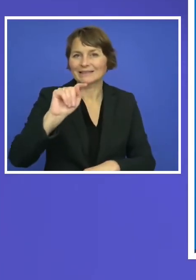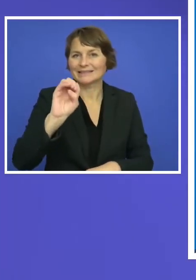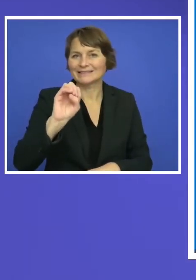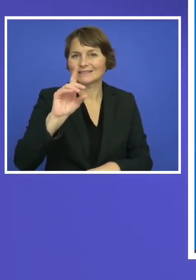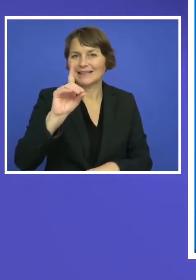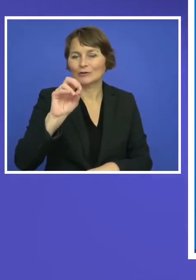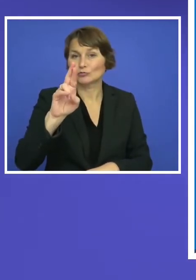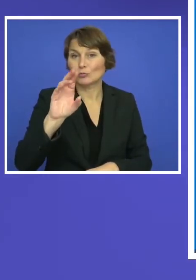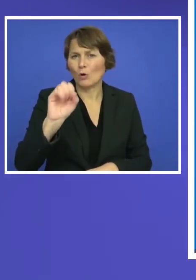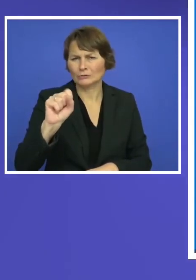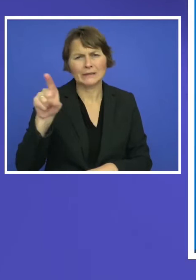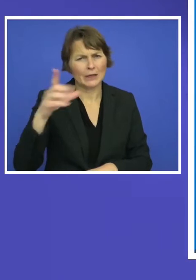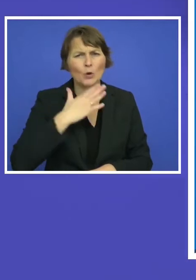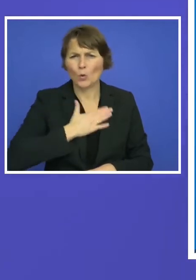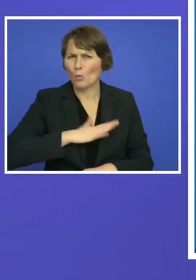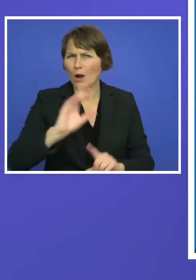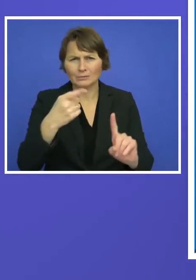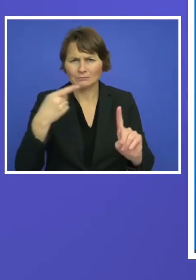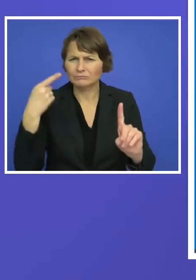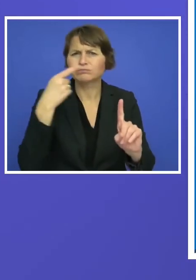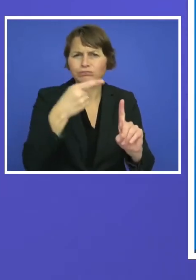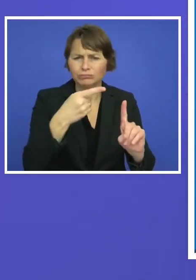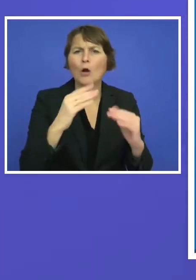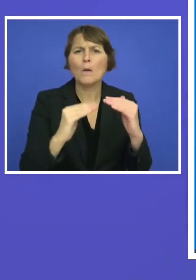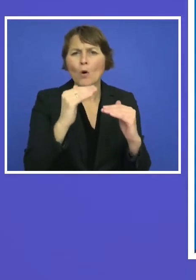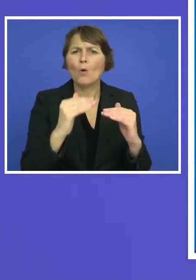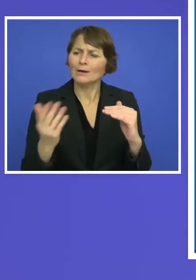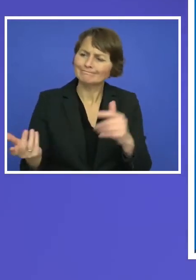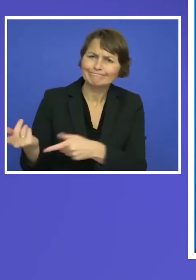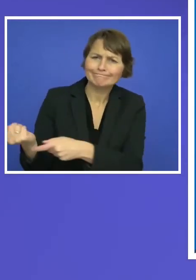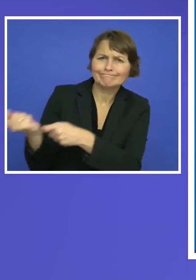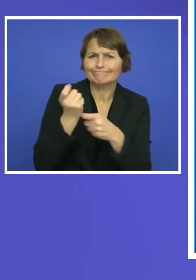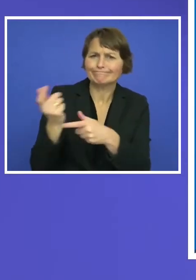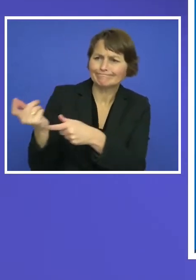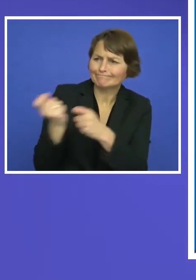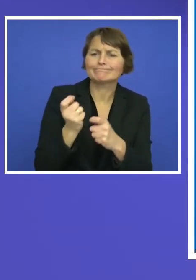position, in the senior position within the organization, in